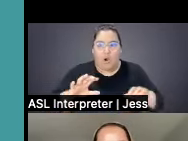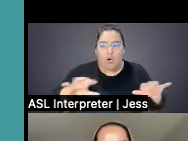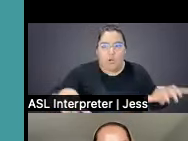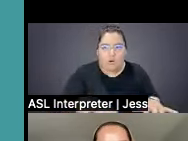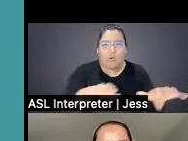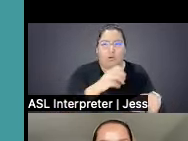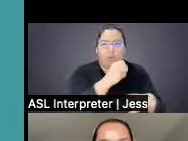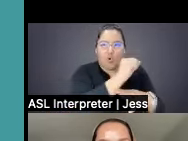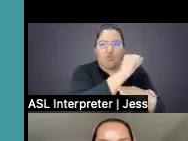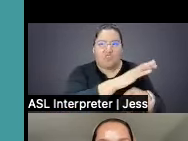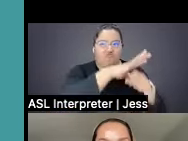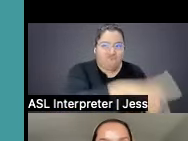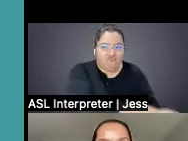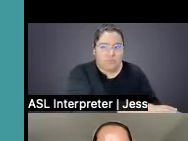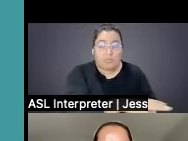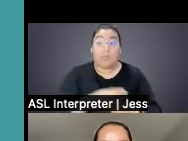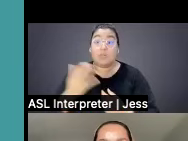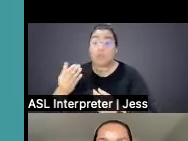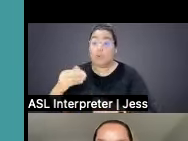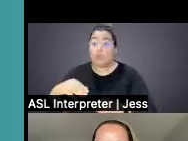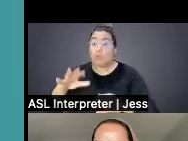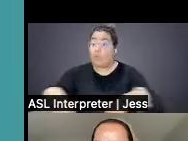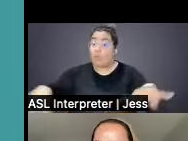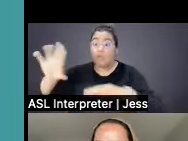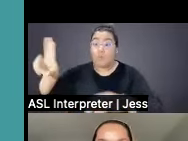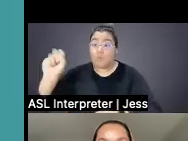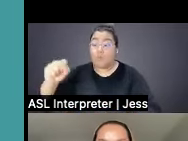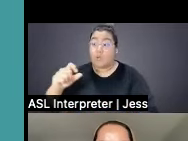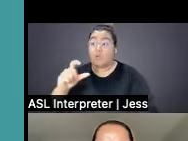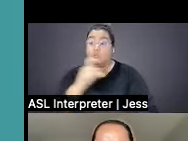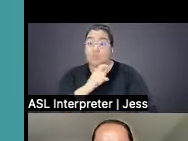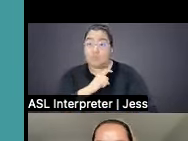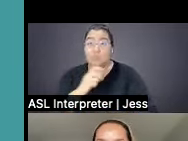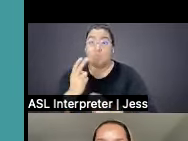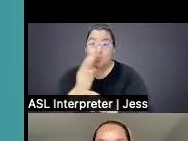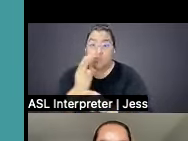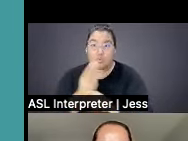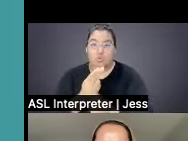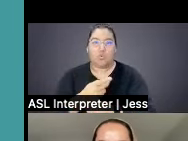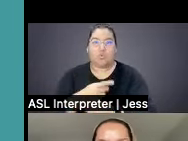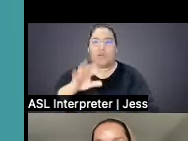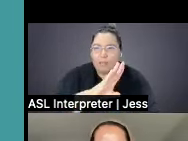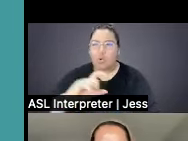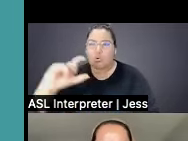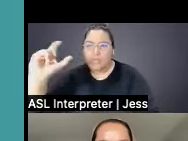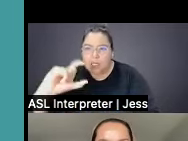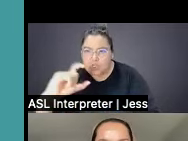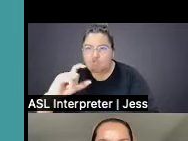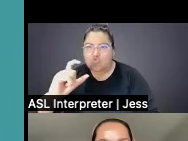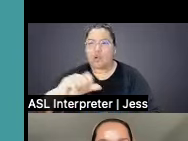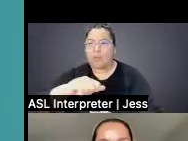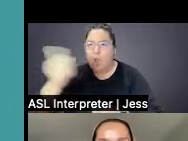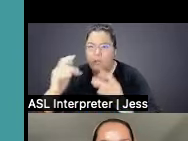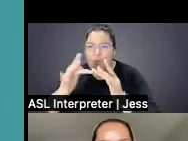across the country where police use social media to track organizers on Facebook, Instagram, and other online